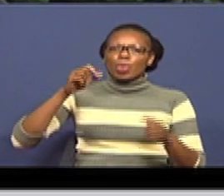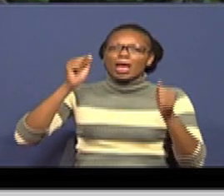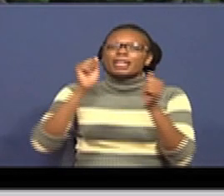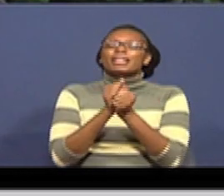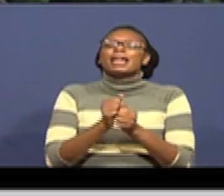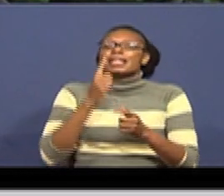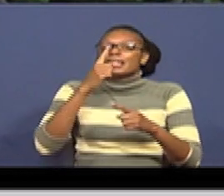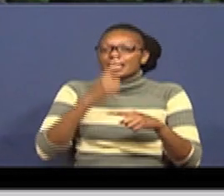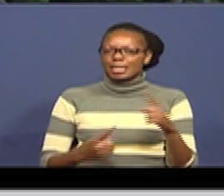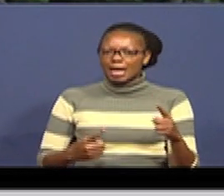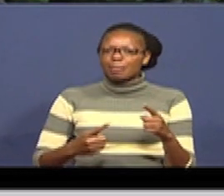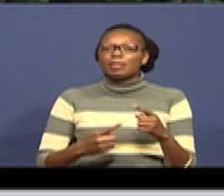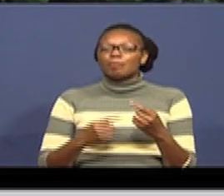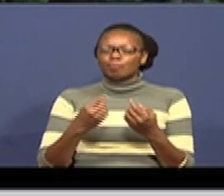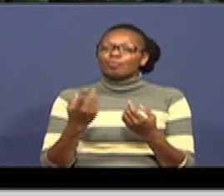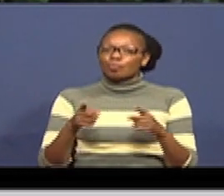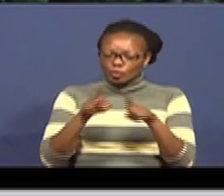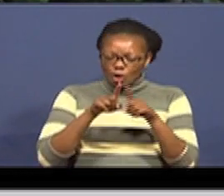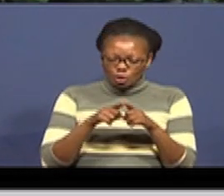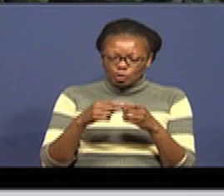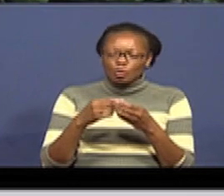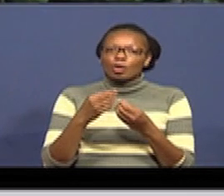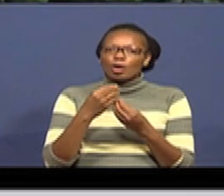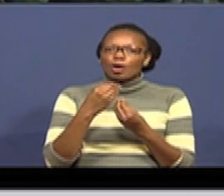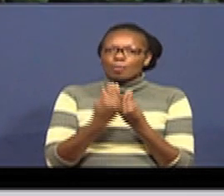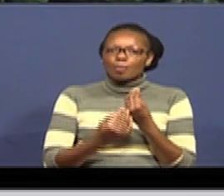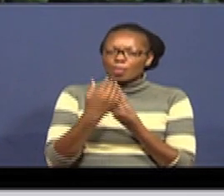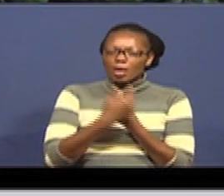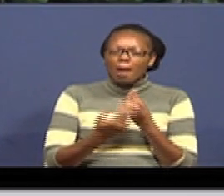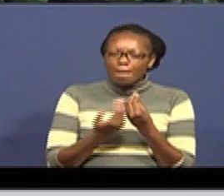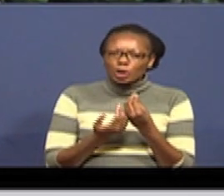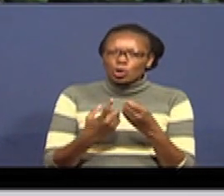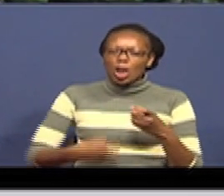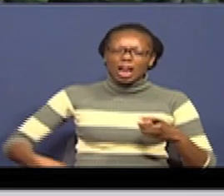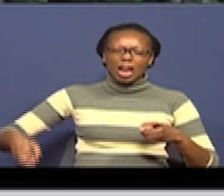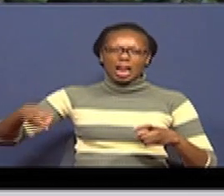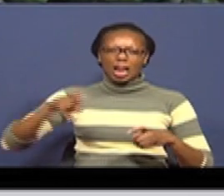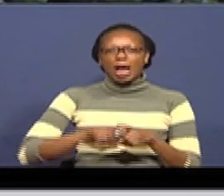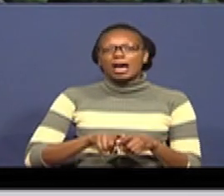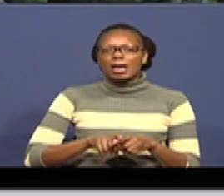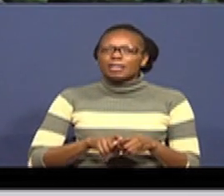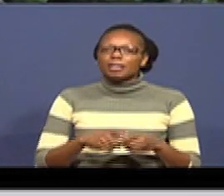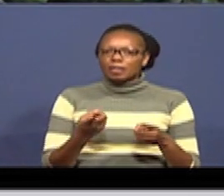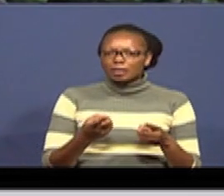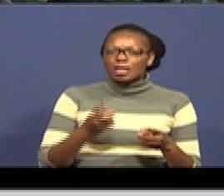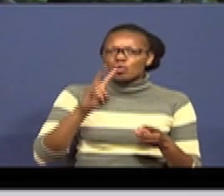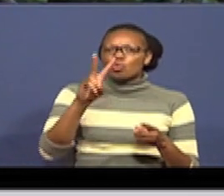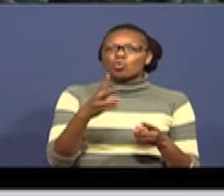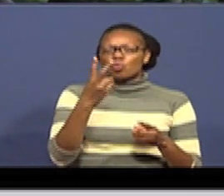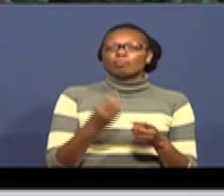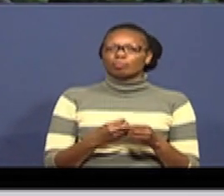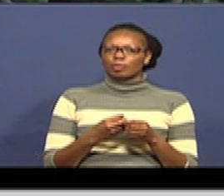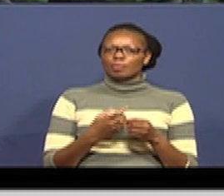chicken village, their income has increased more than 10 times. And the potato groups of farmer, their